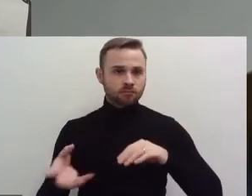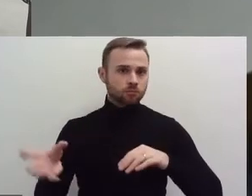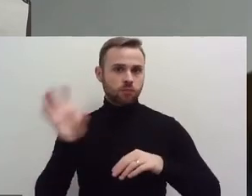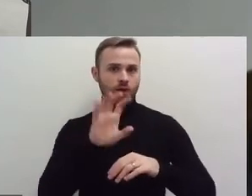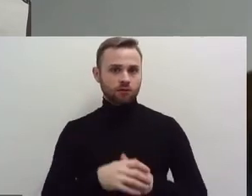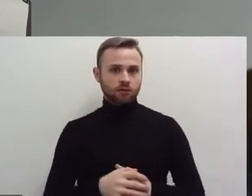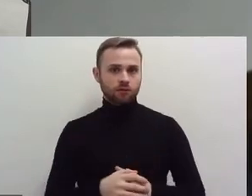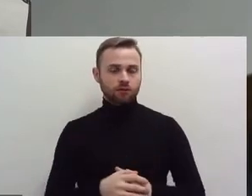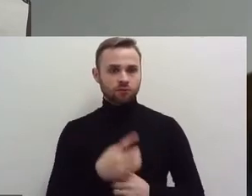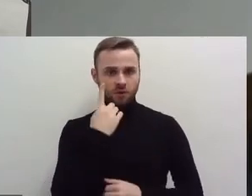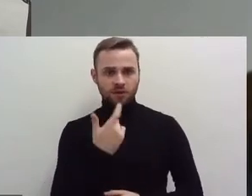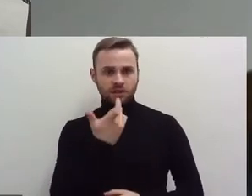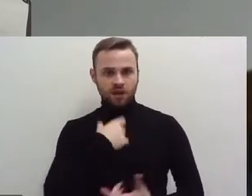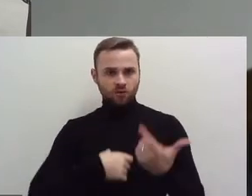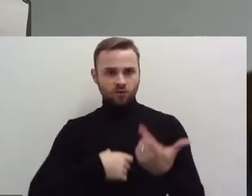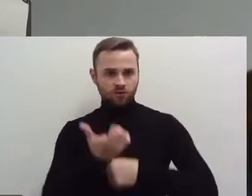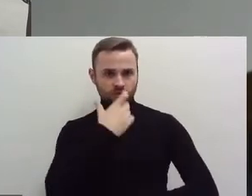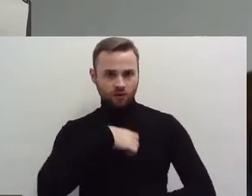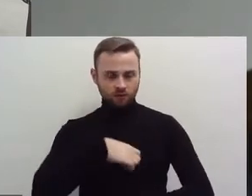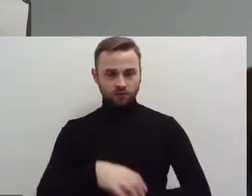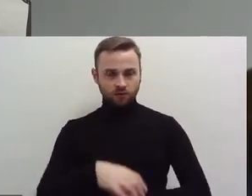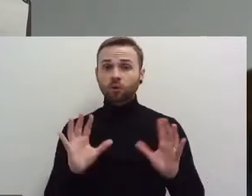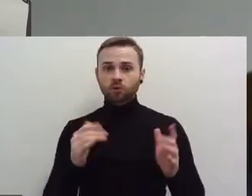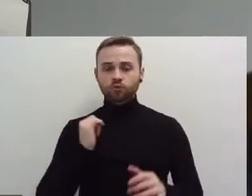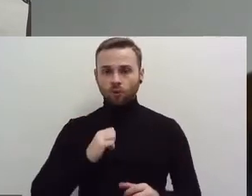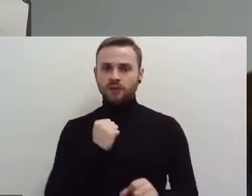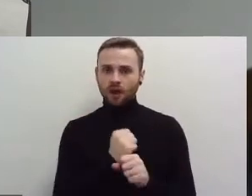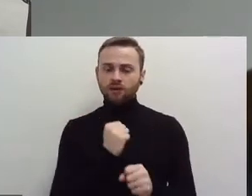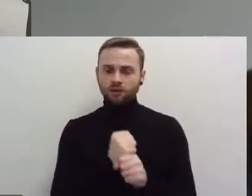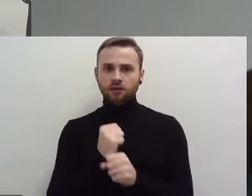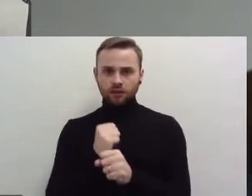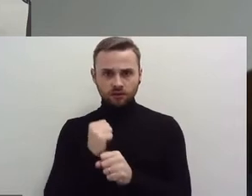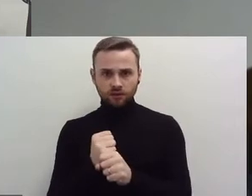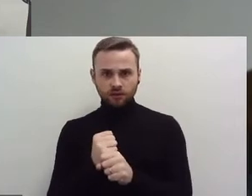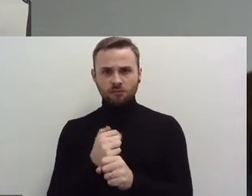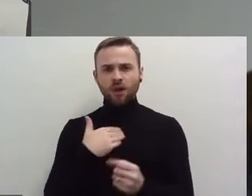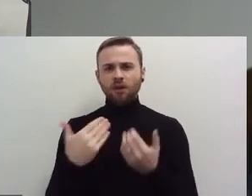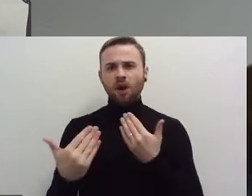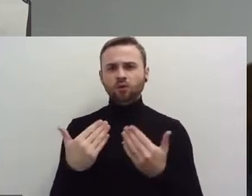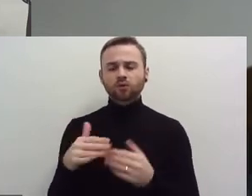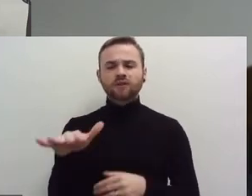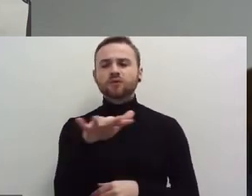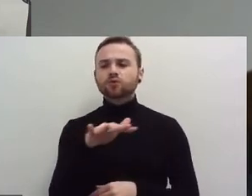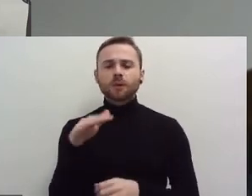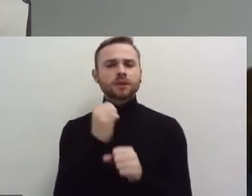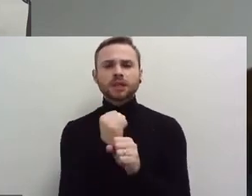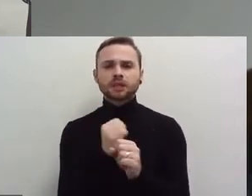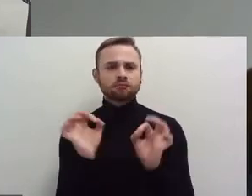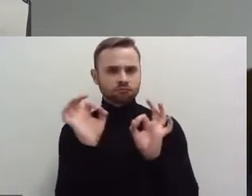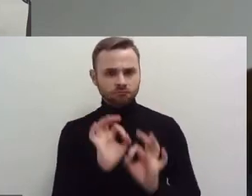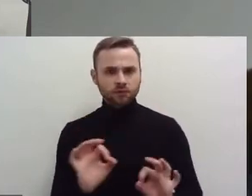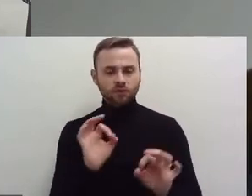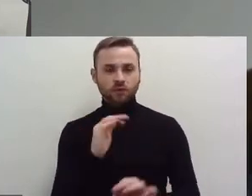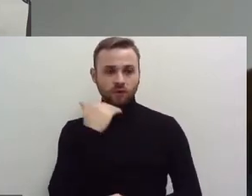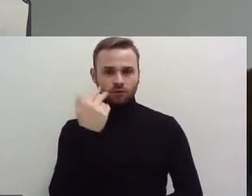anxiety of seeing that living sustainably is extremely hard, if not impossible, in societies that are built in a quite unsustainable way. And